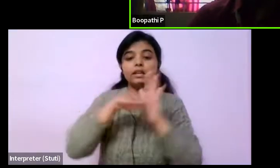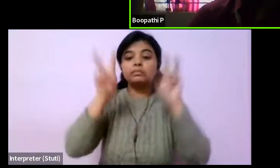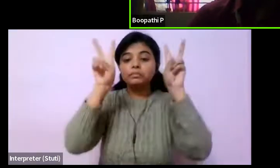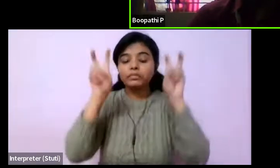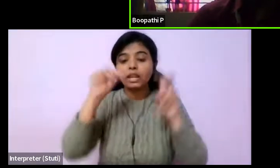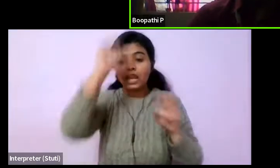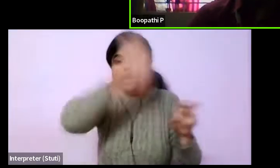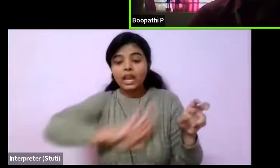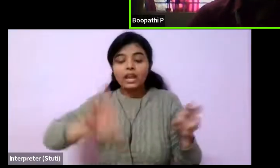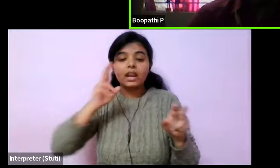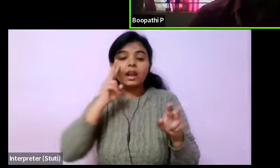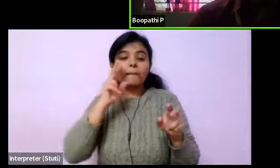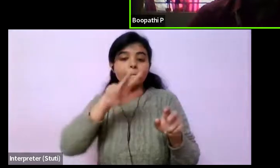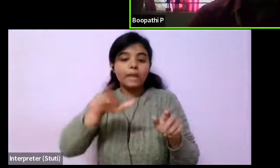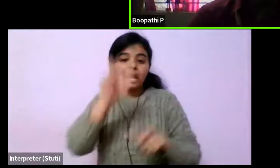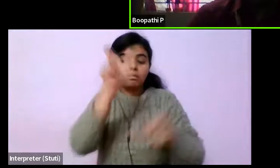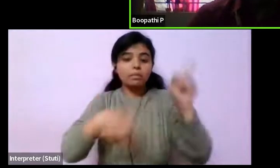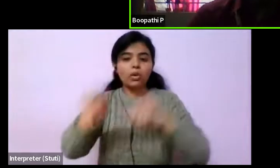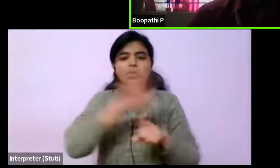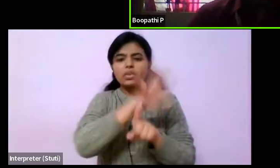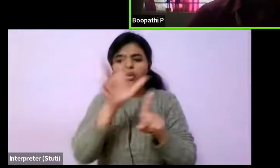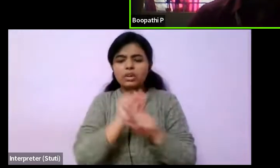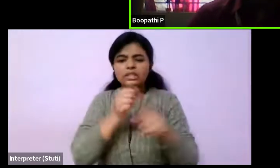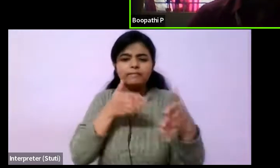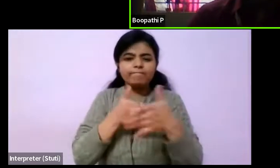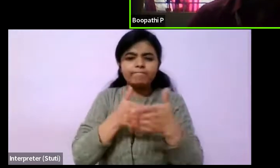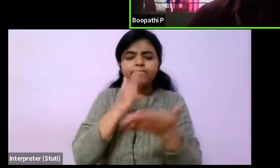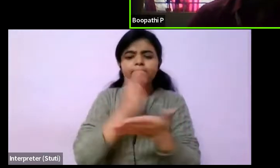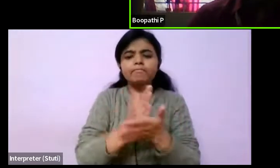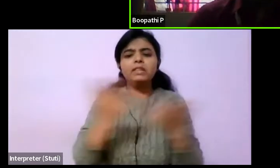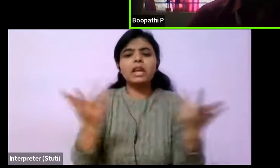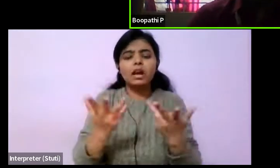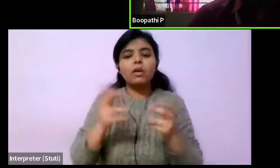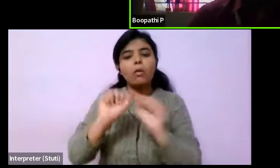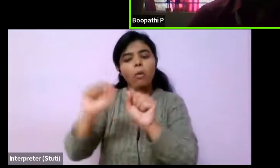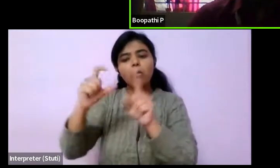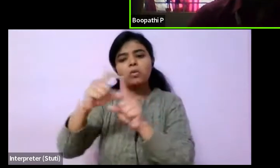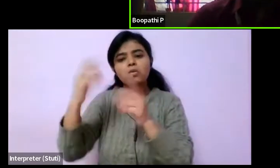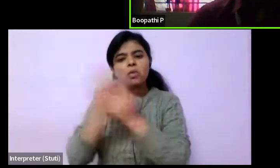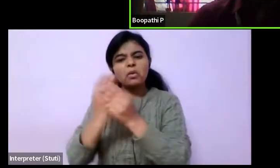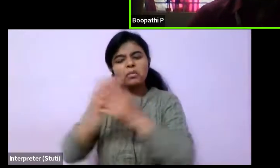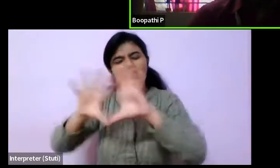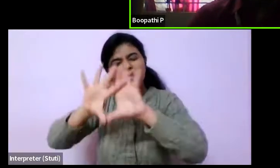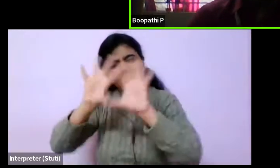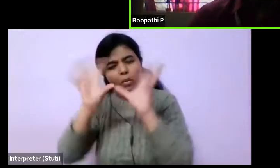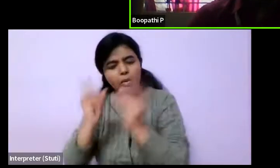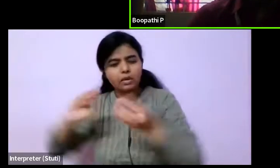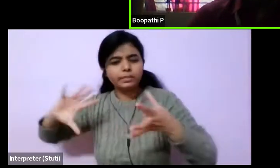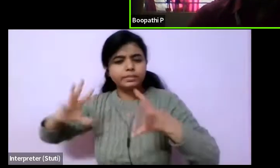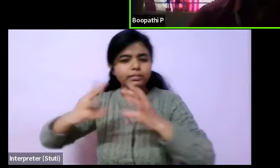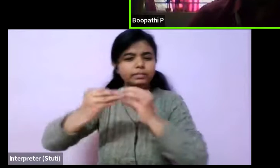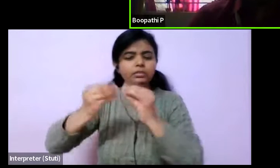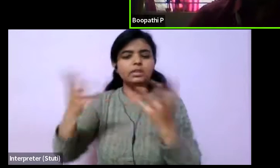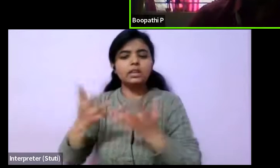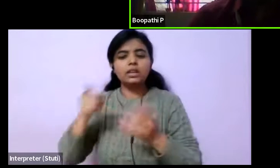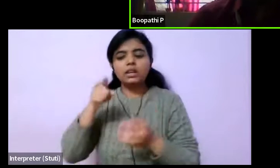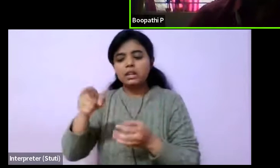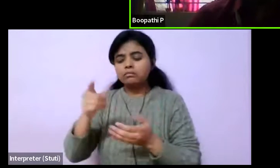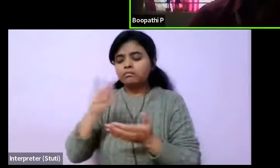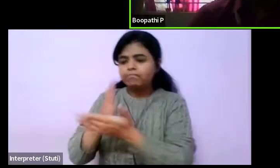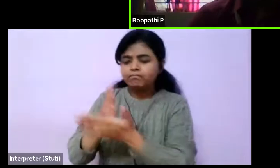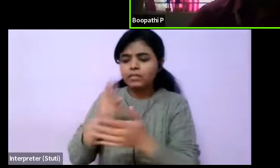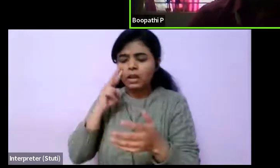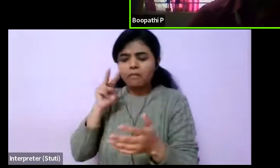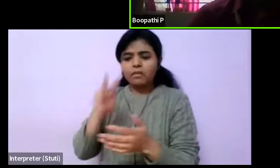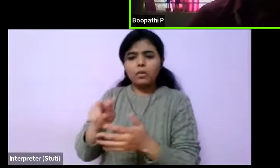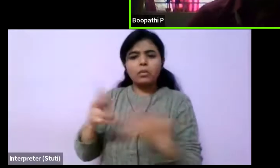India, Art, Culture and Resistance," wherein they documented, how they basically look at resistance, how